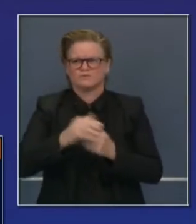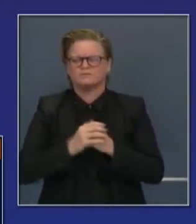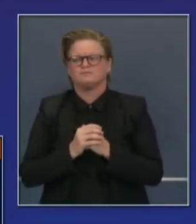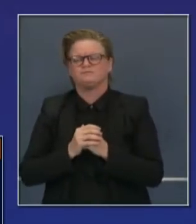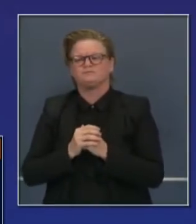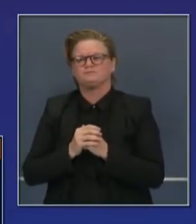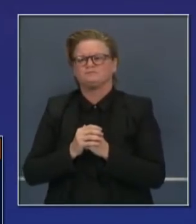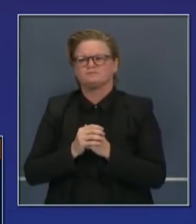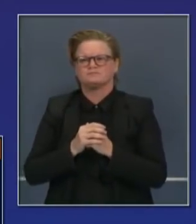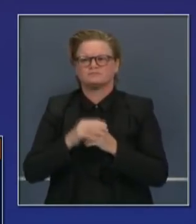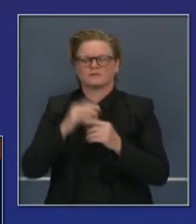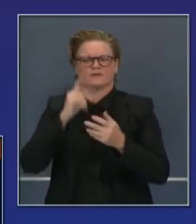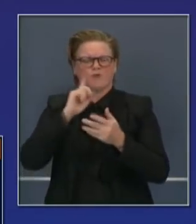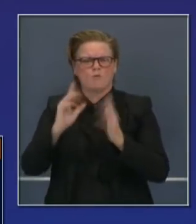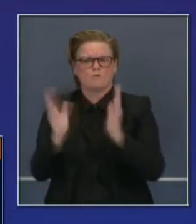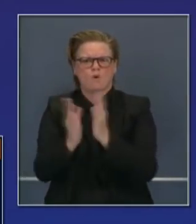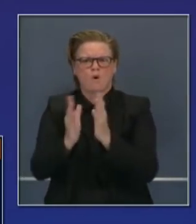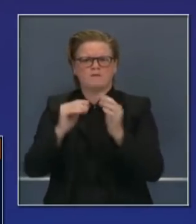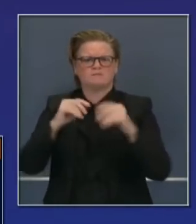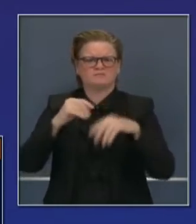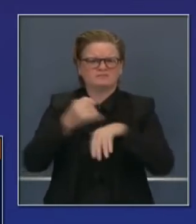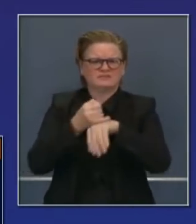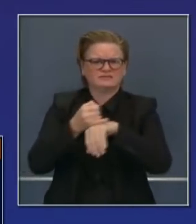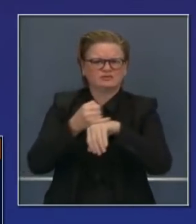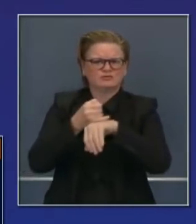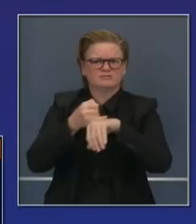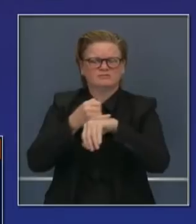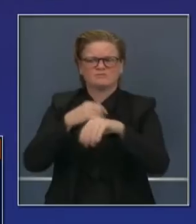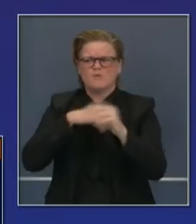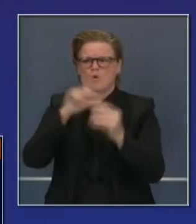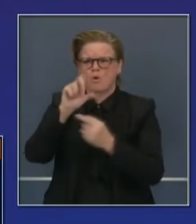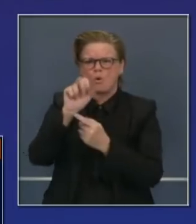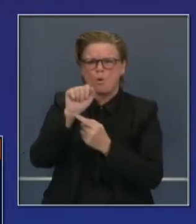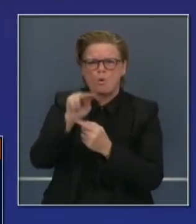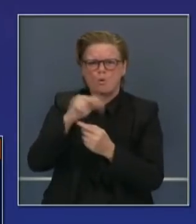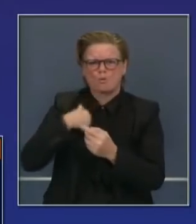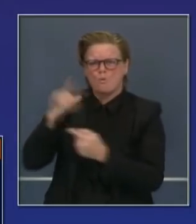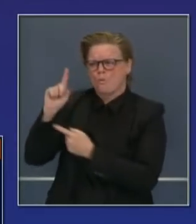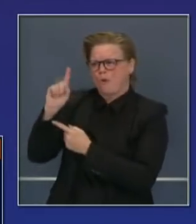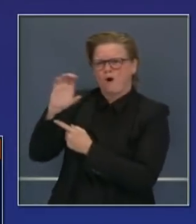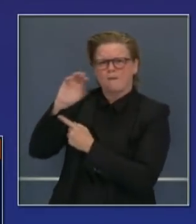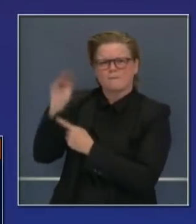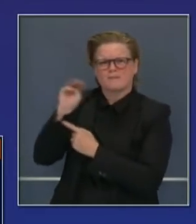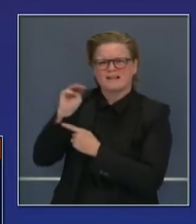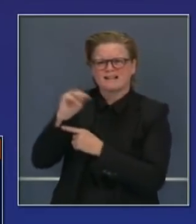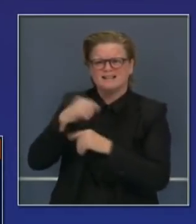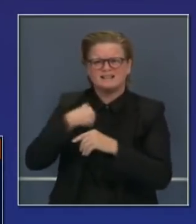through the cracks. And these are loans up to $100,000, not insignificant. Again,